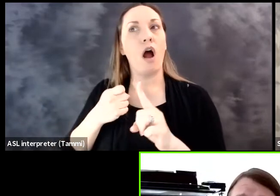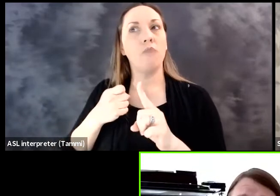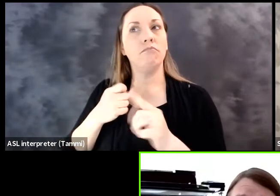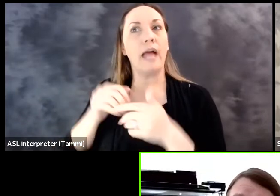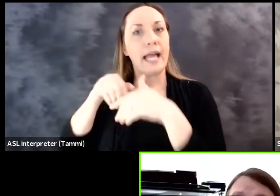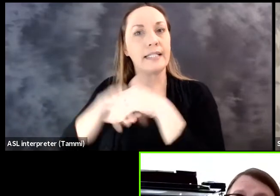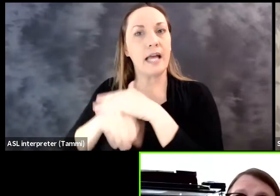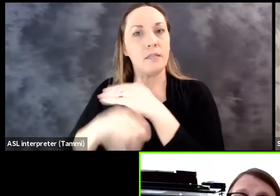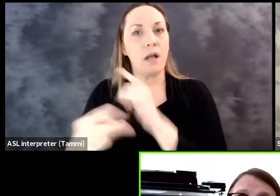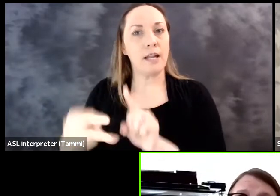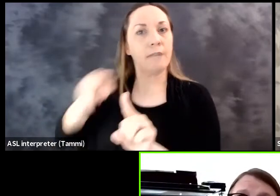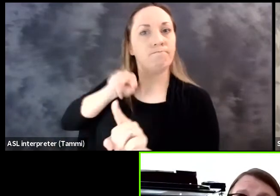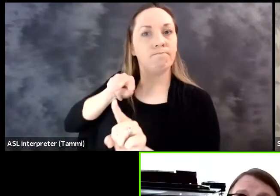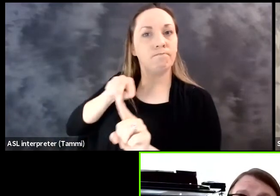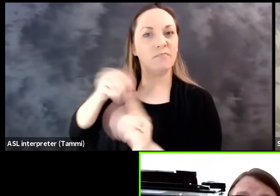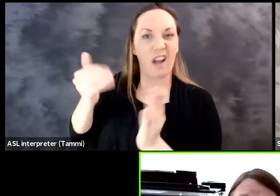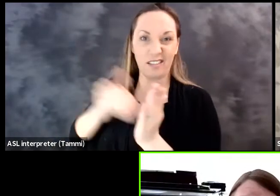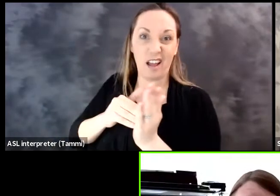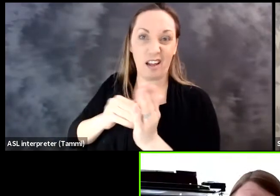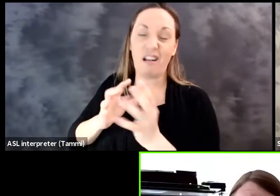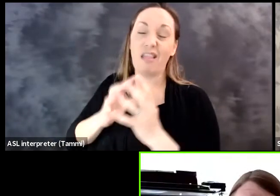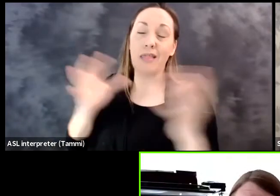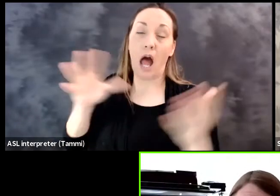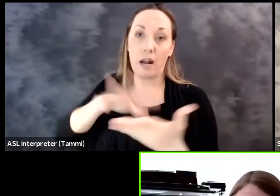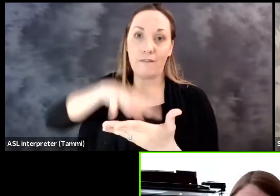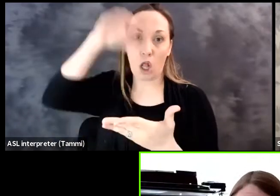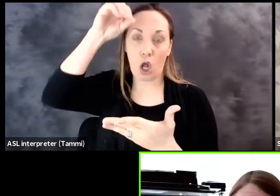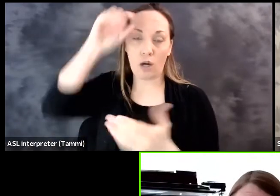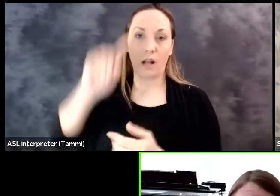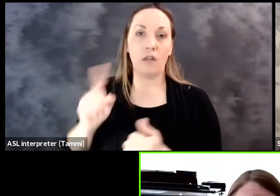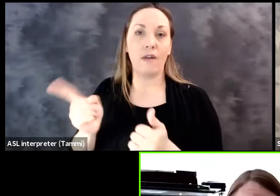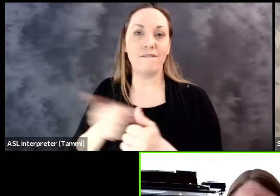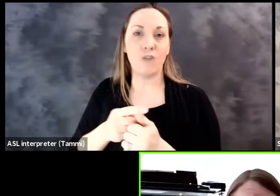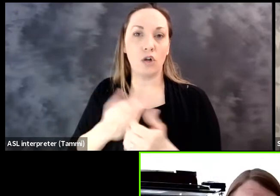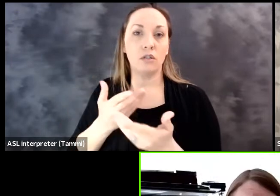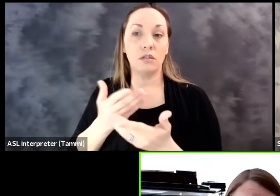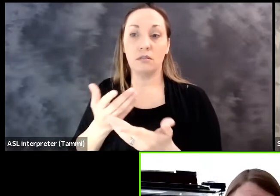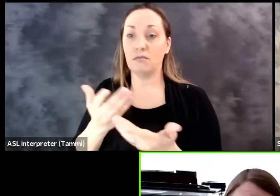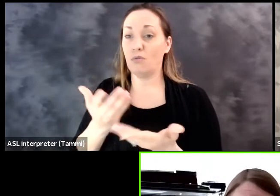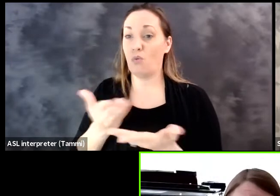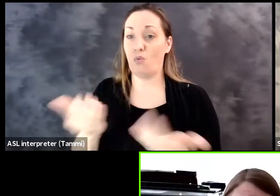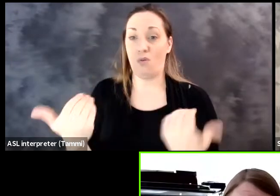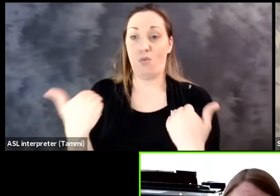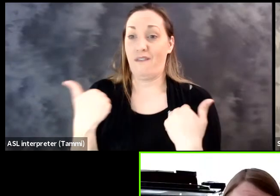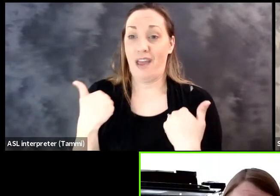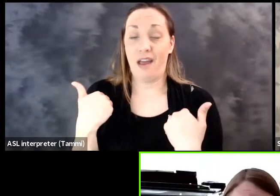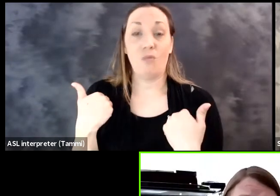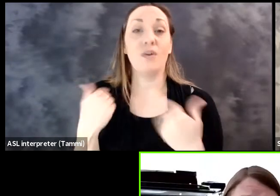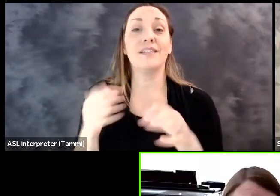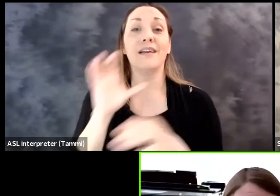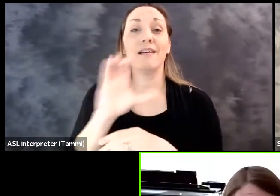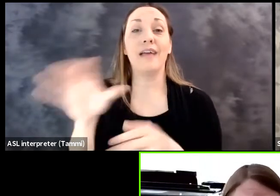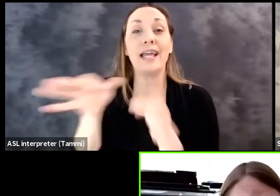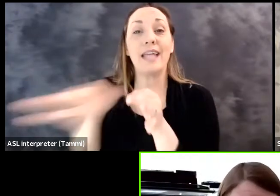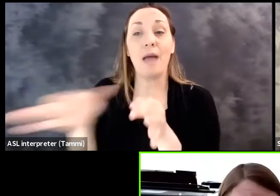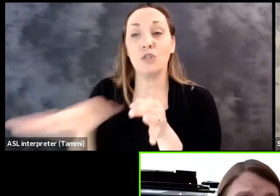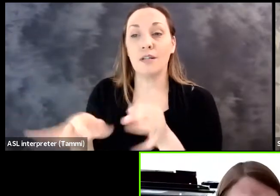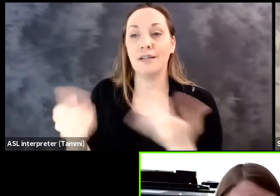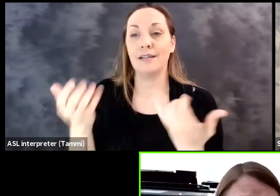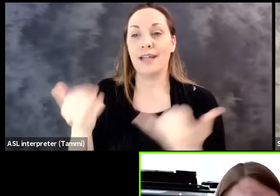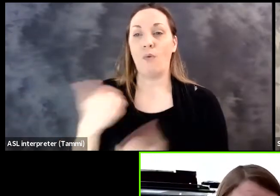a lot of learning. The first one that we had was captioning. Now we've got AI, we use Microsoft Teams as